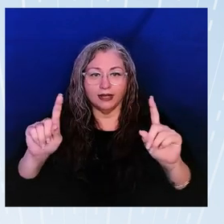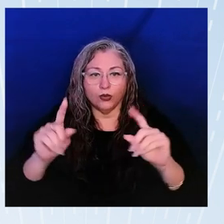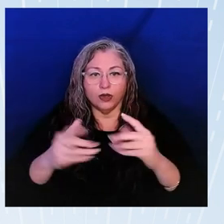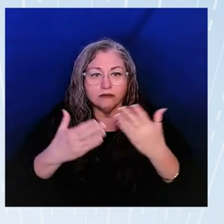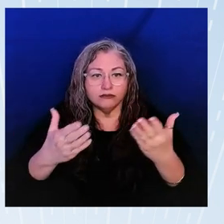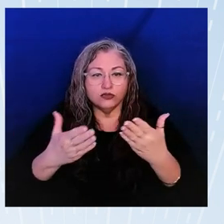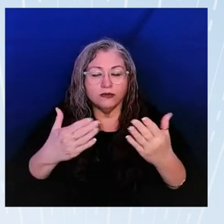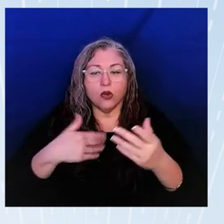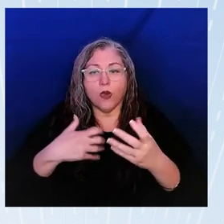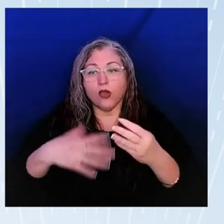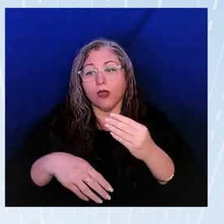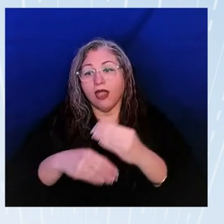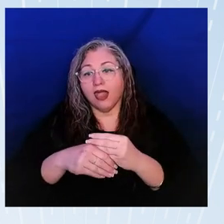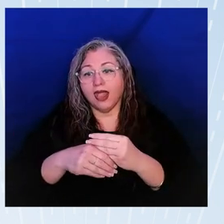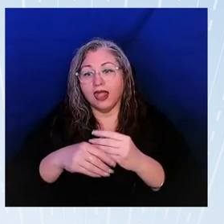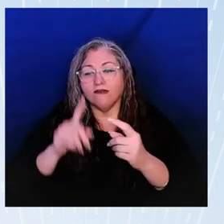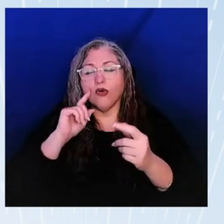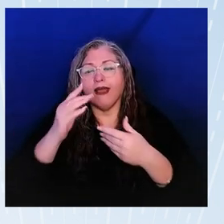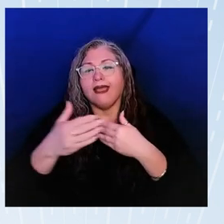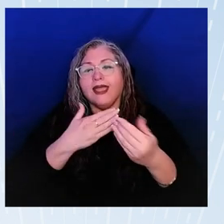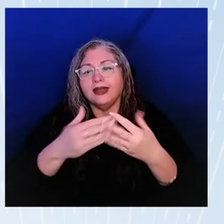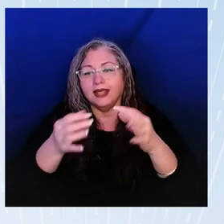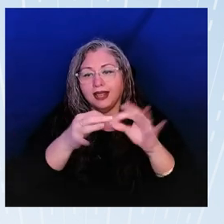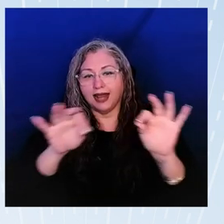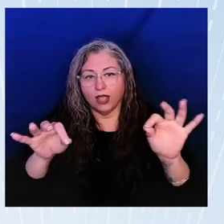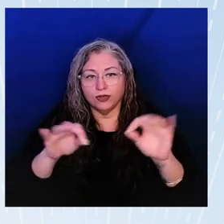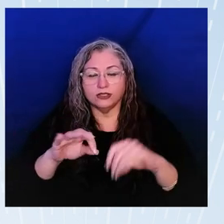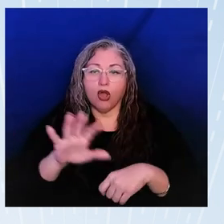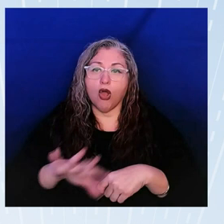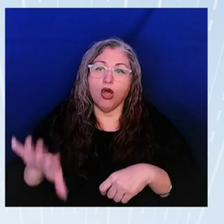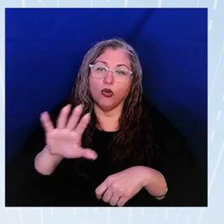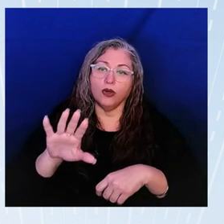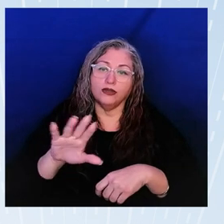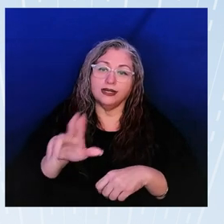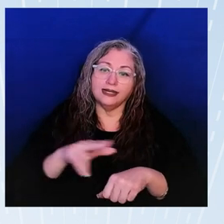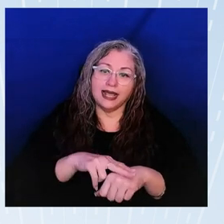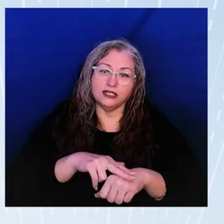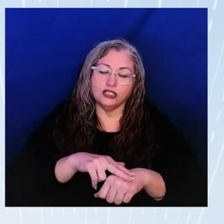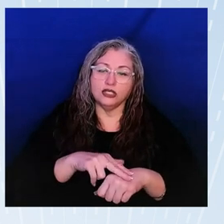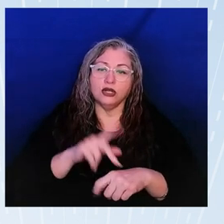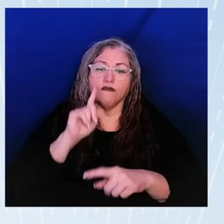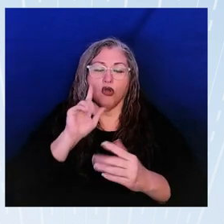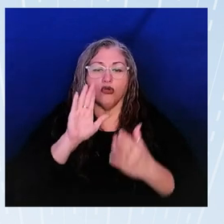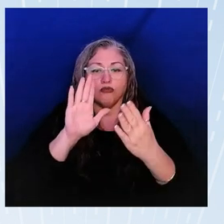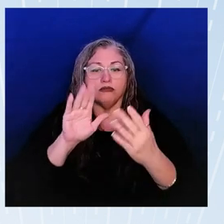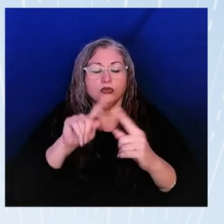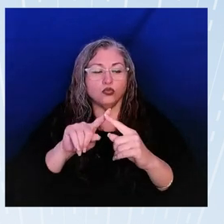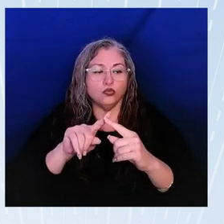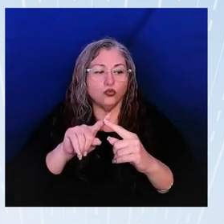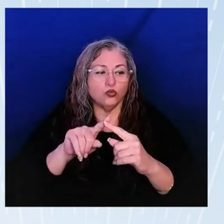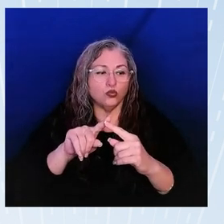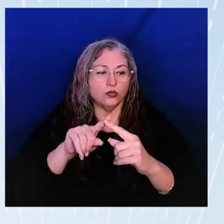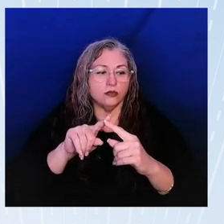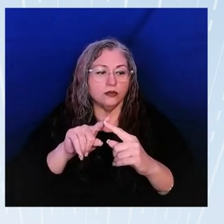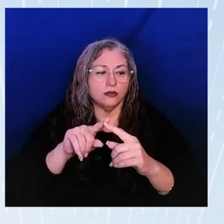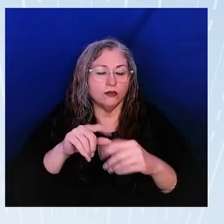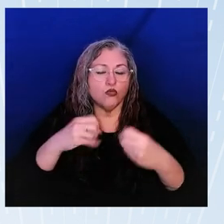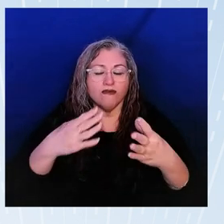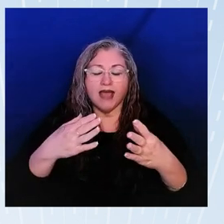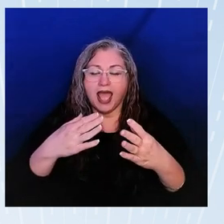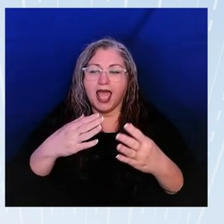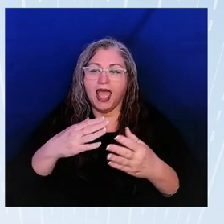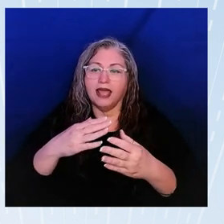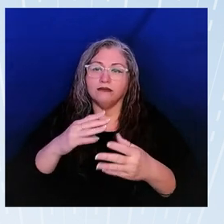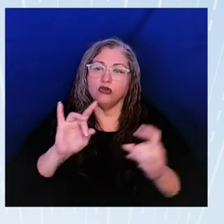want to add is in any language across the nation, and aims to providing needed evaluation and crisis intervention in